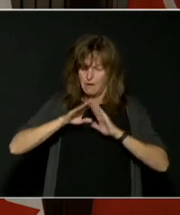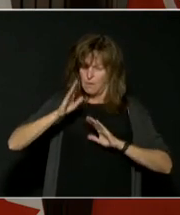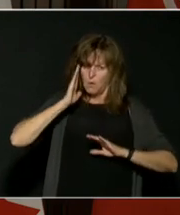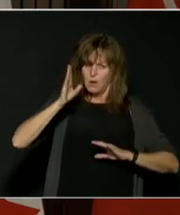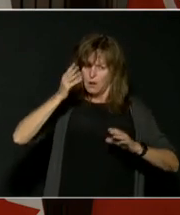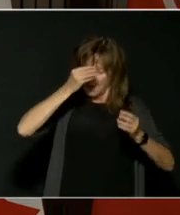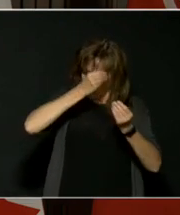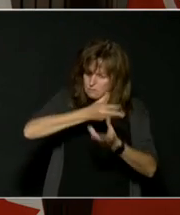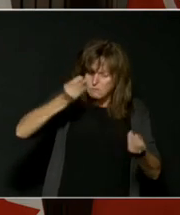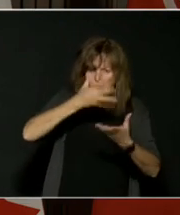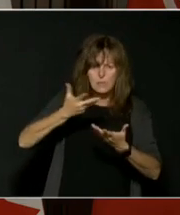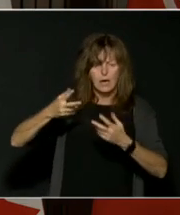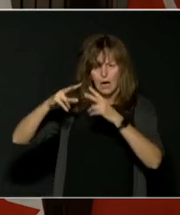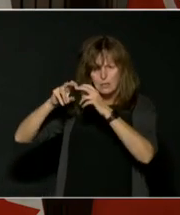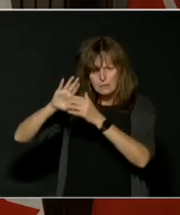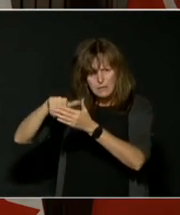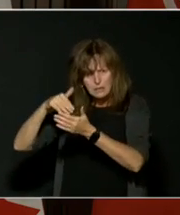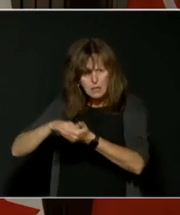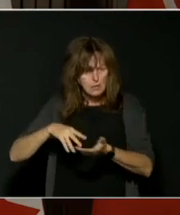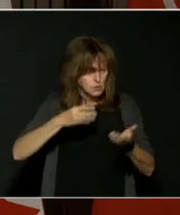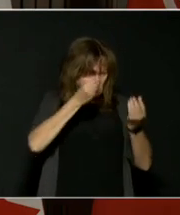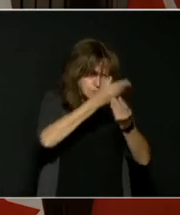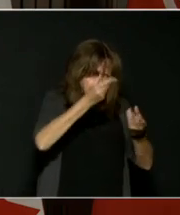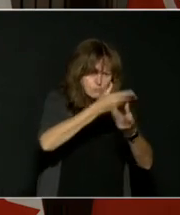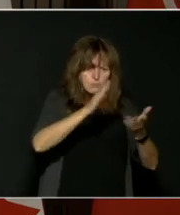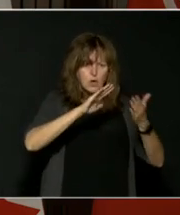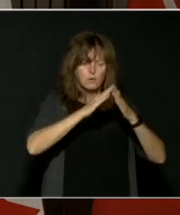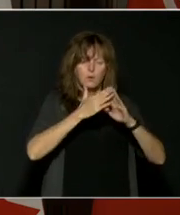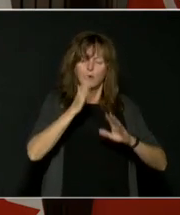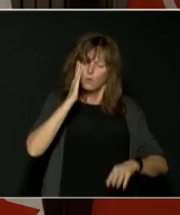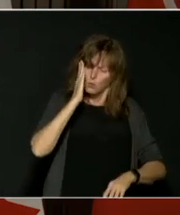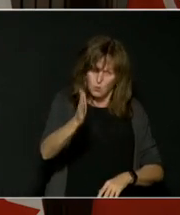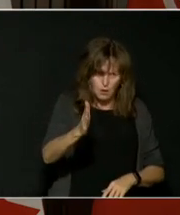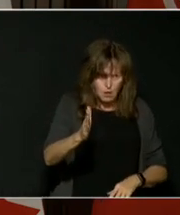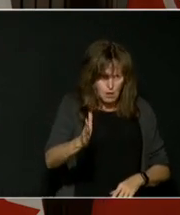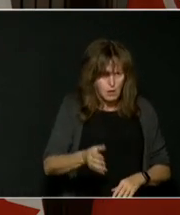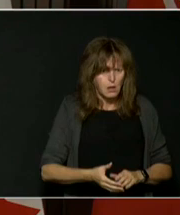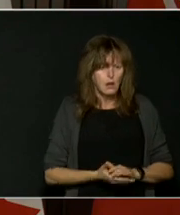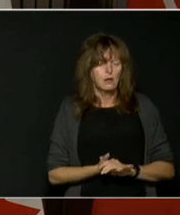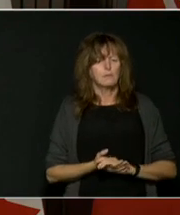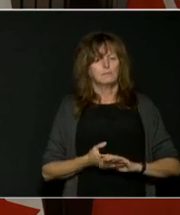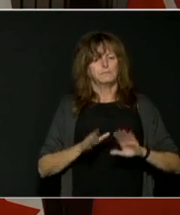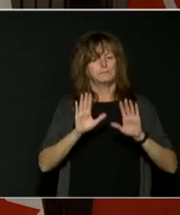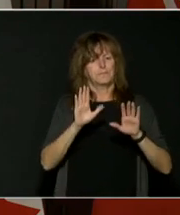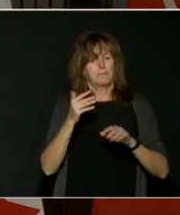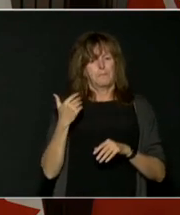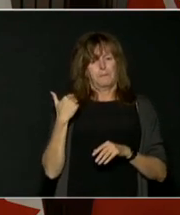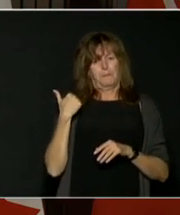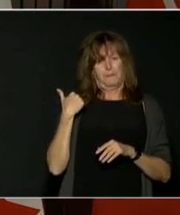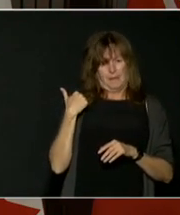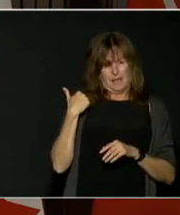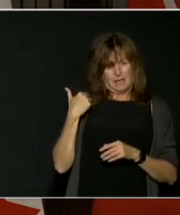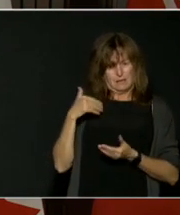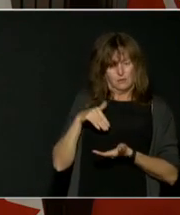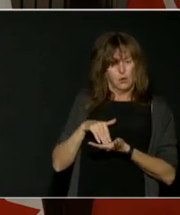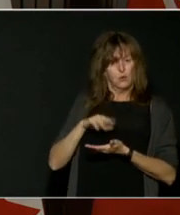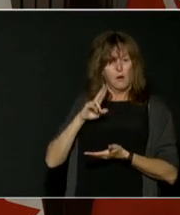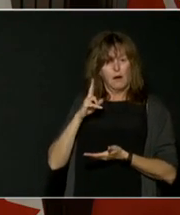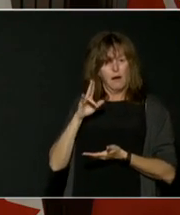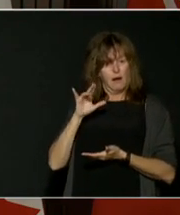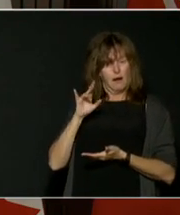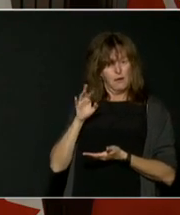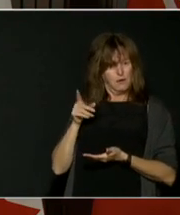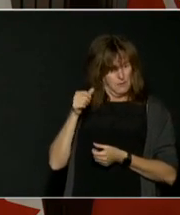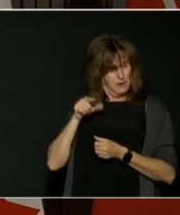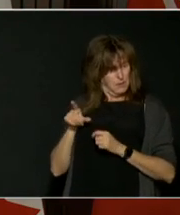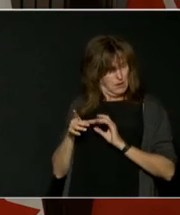community. And again, this is part of, and going back to a little bit of what Dr. Huyer was speaking of, back in the spring,